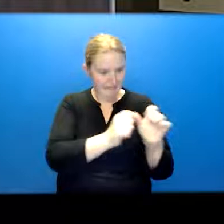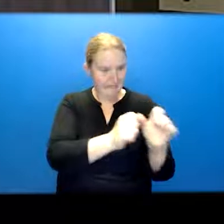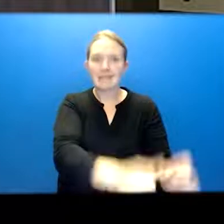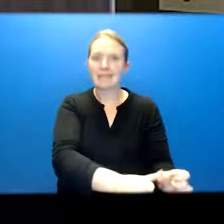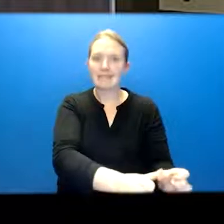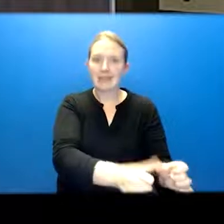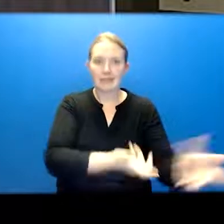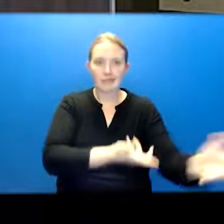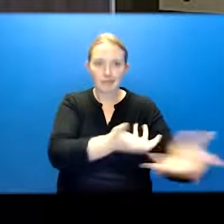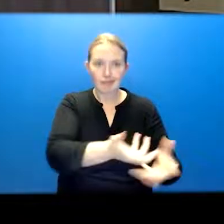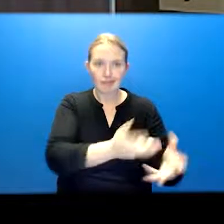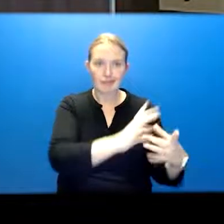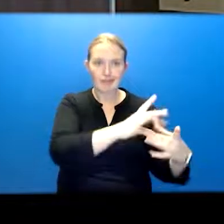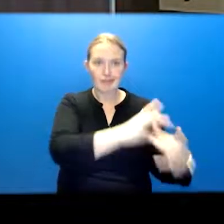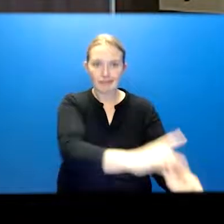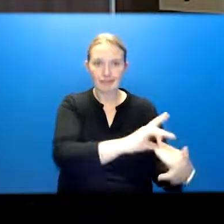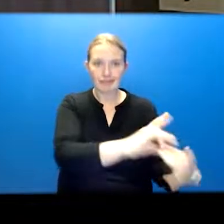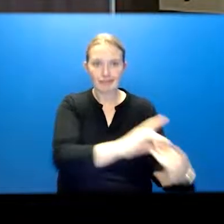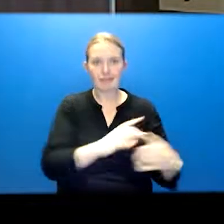continuous engagement.